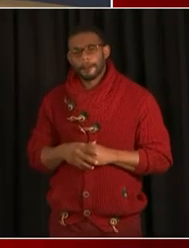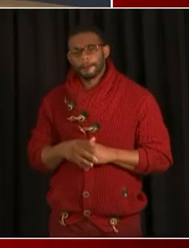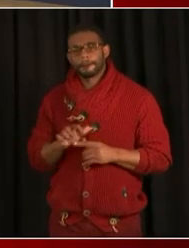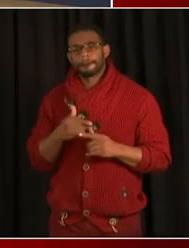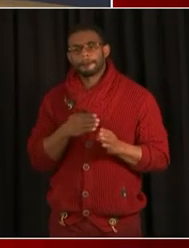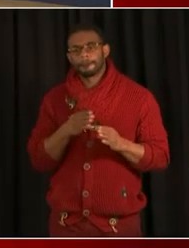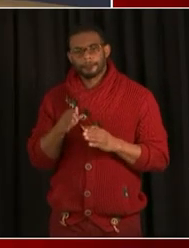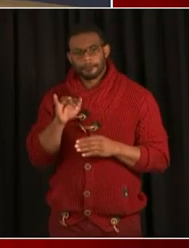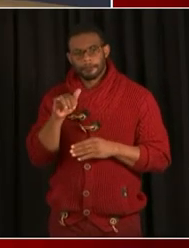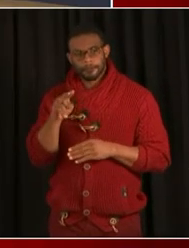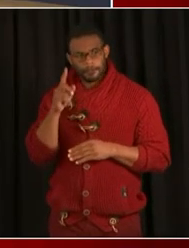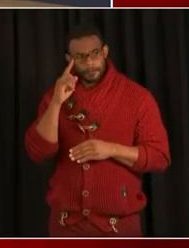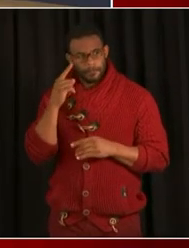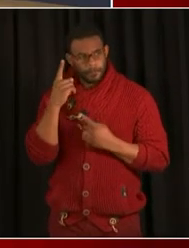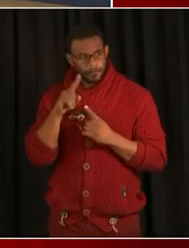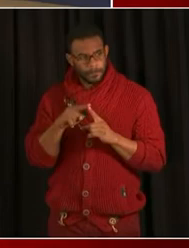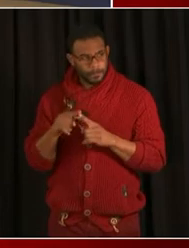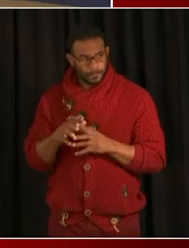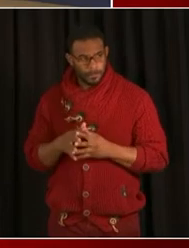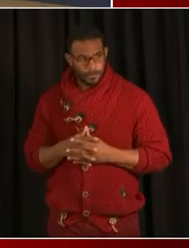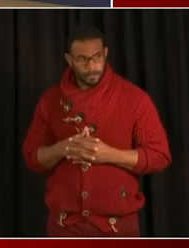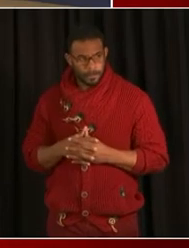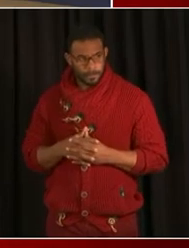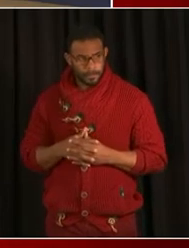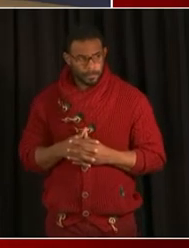that, and then I'm going to go to Ian for a thought as well.